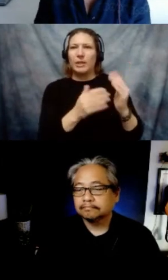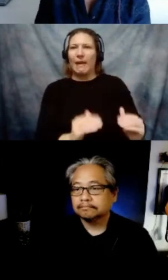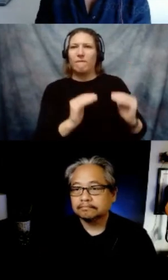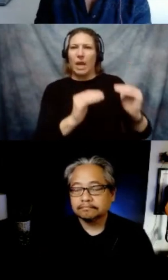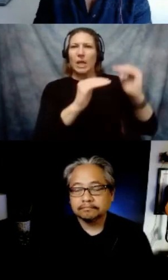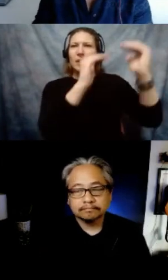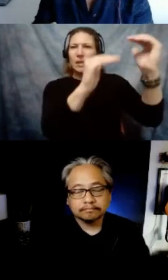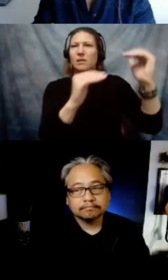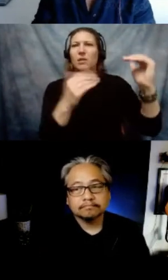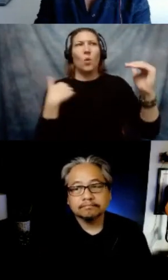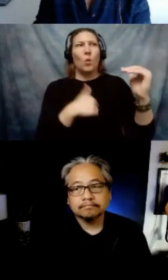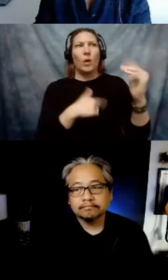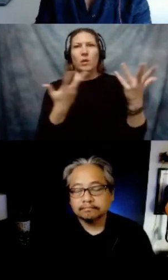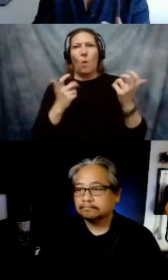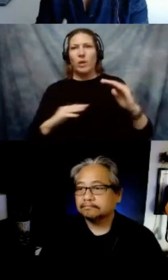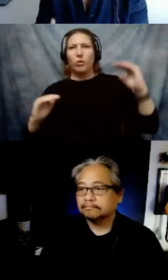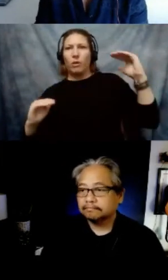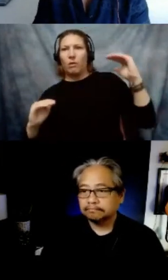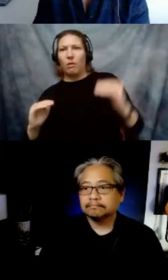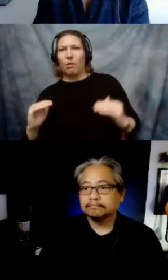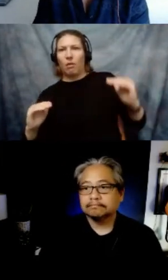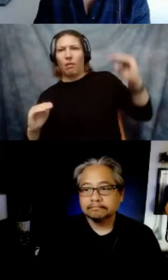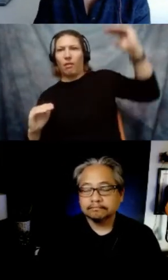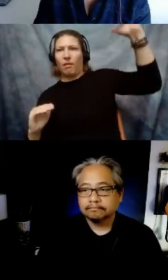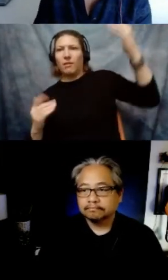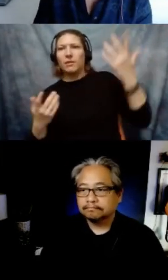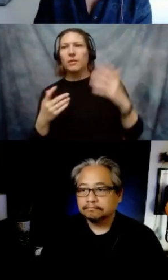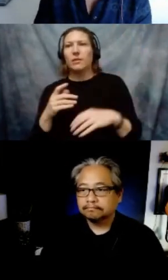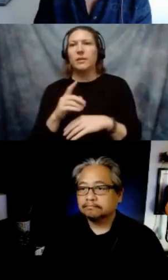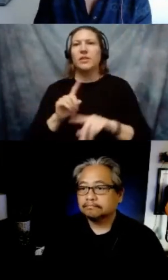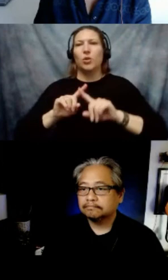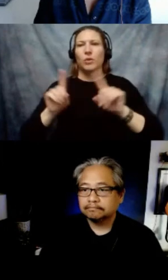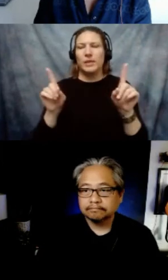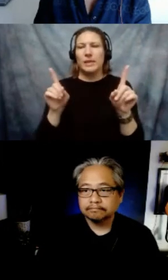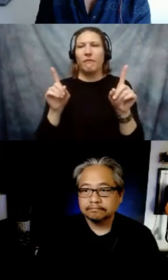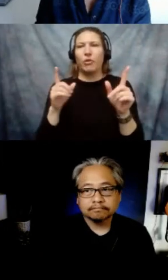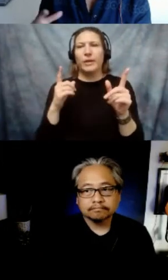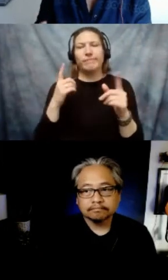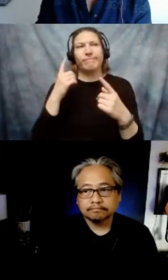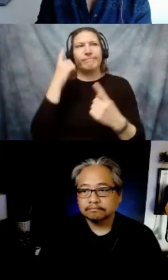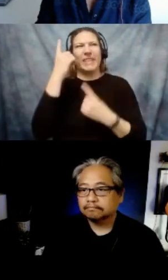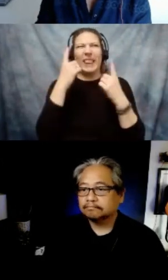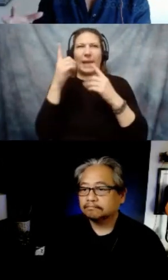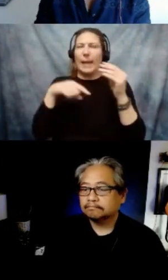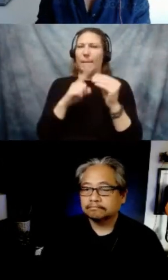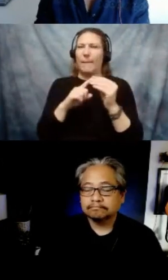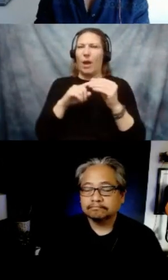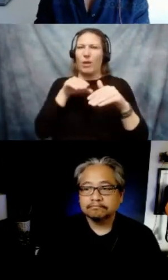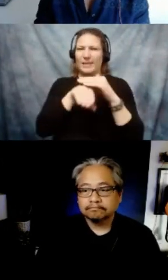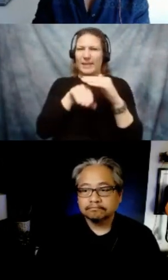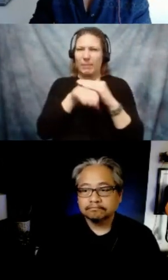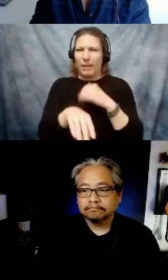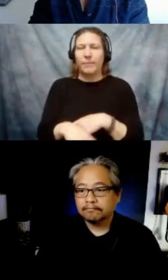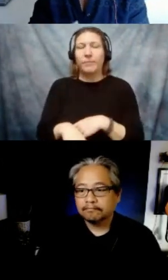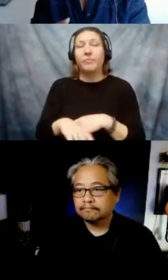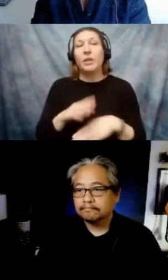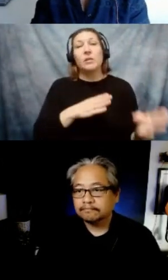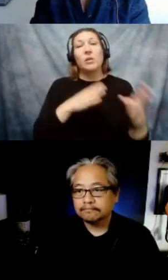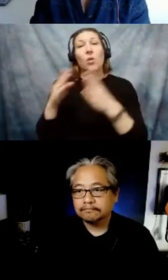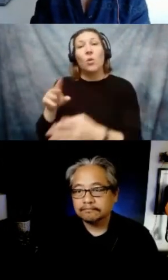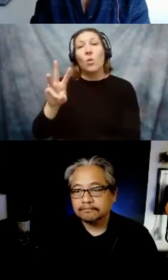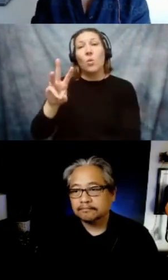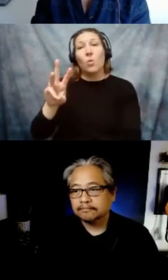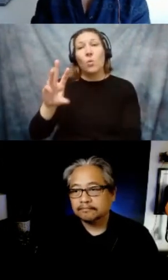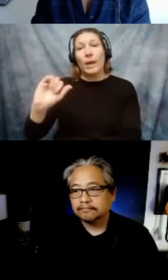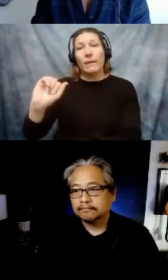So WCAG 3 is slightly different, because the idea behind WCAG 3 is that it's a complete